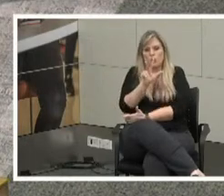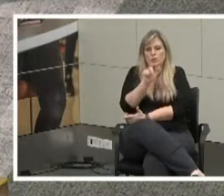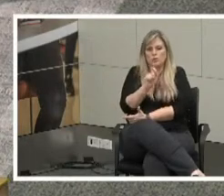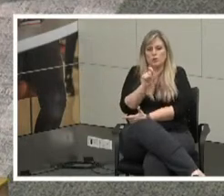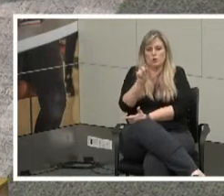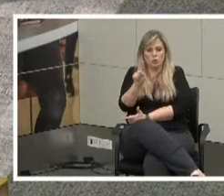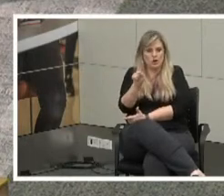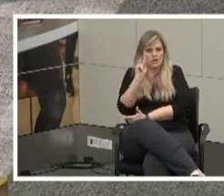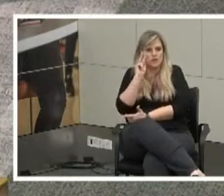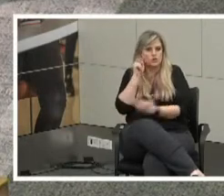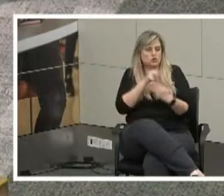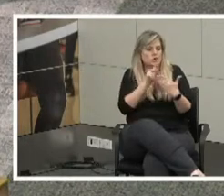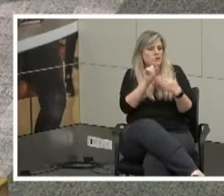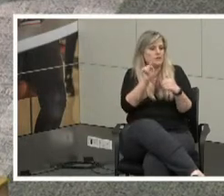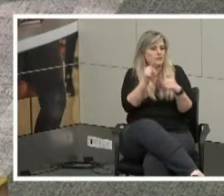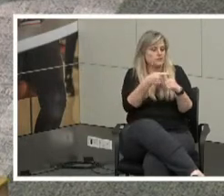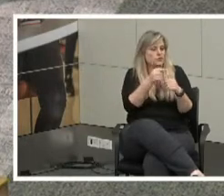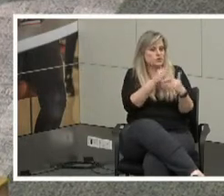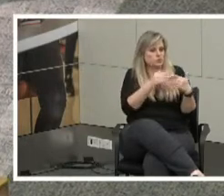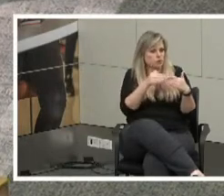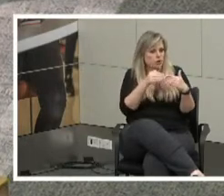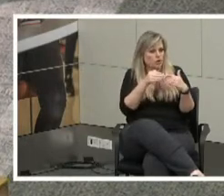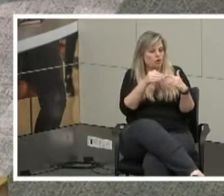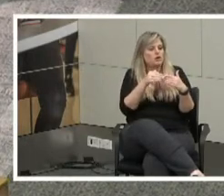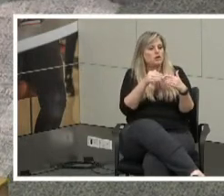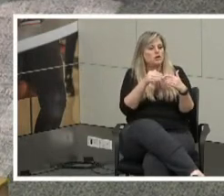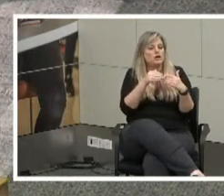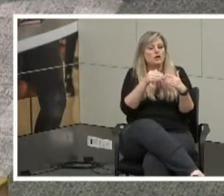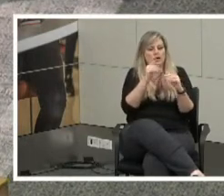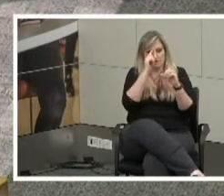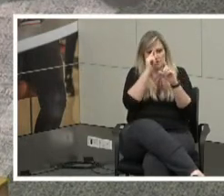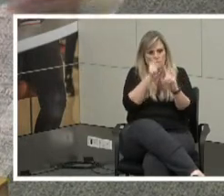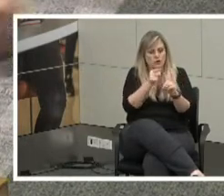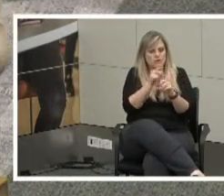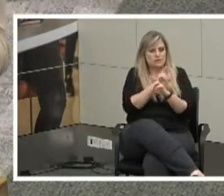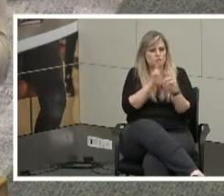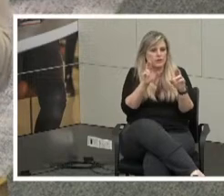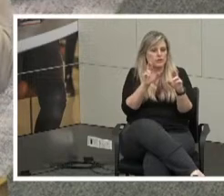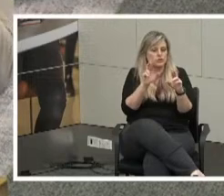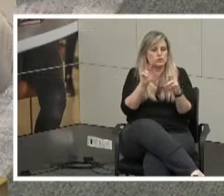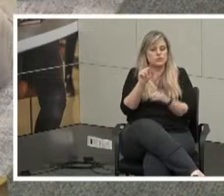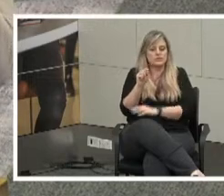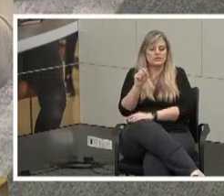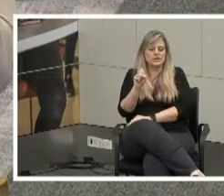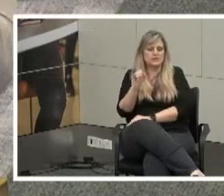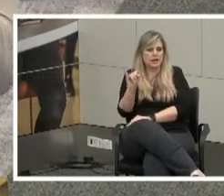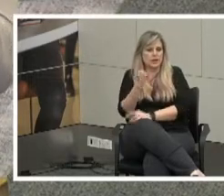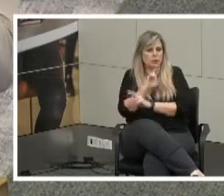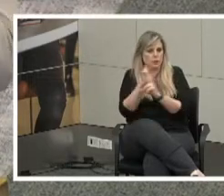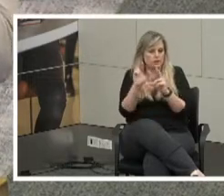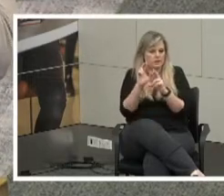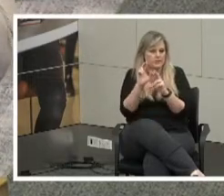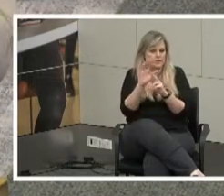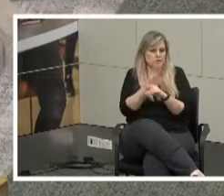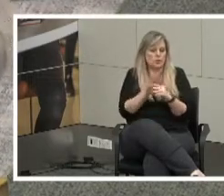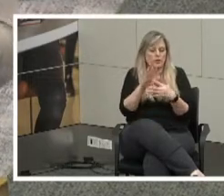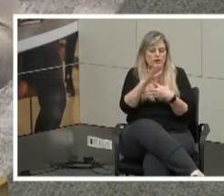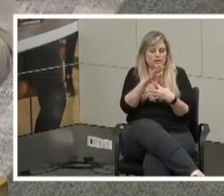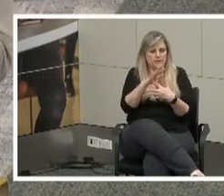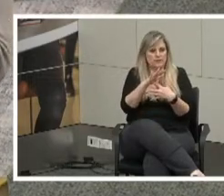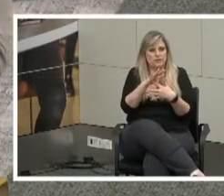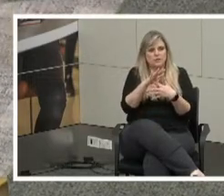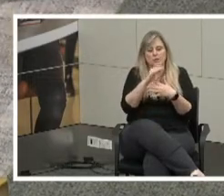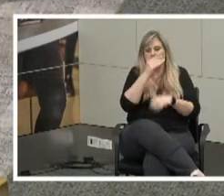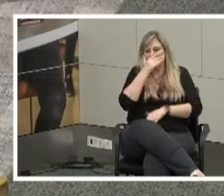looking at the first part of the overall goal which is really around TSI Readiness in 11th grade um one of the things TSI